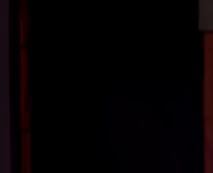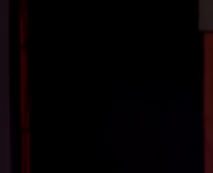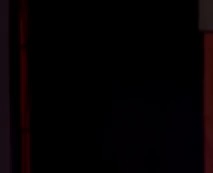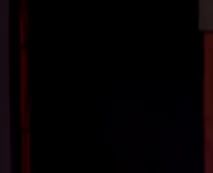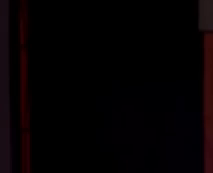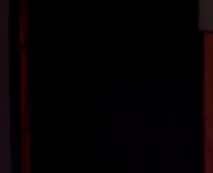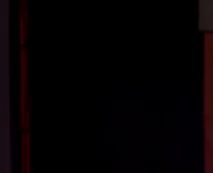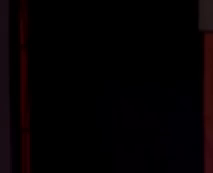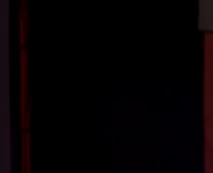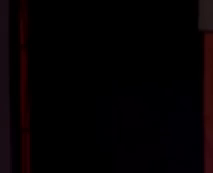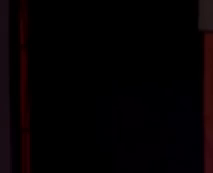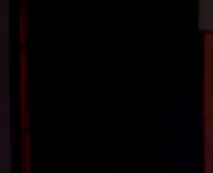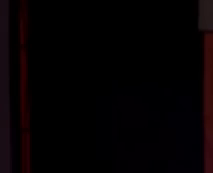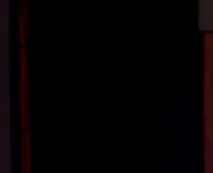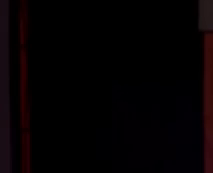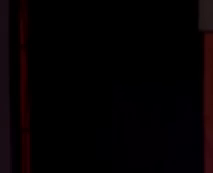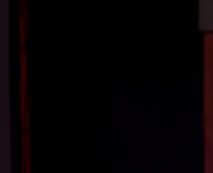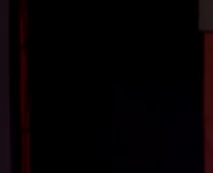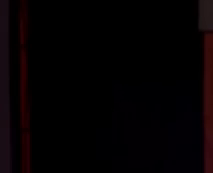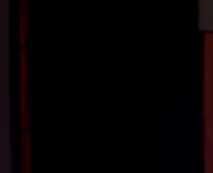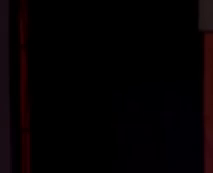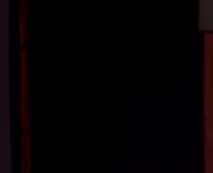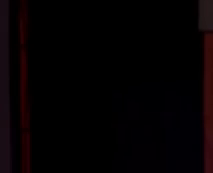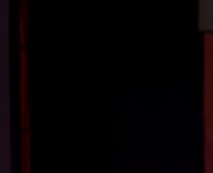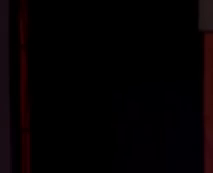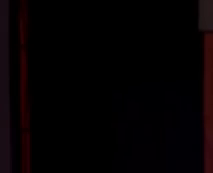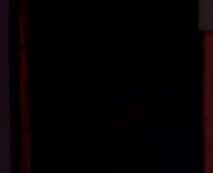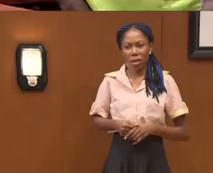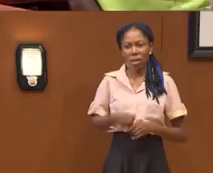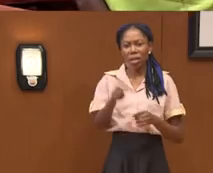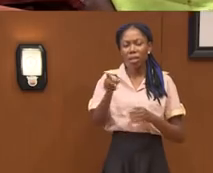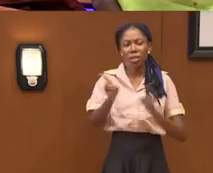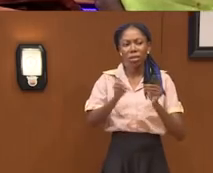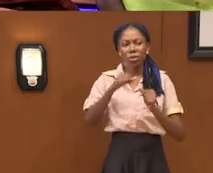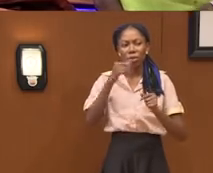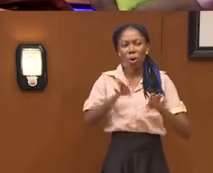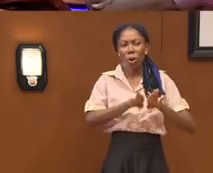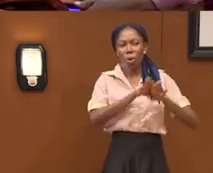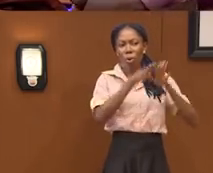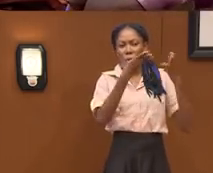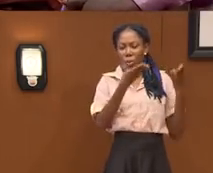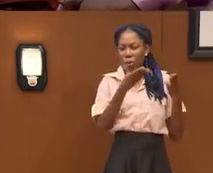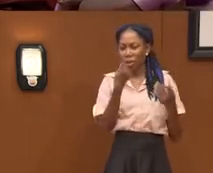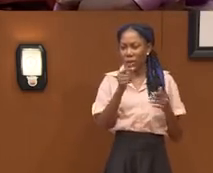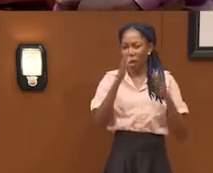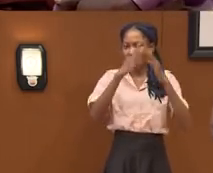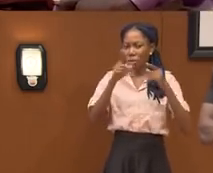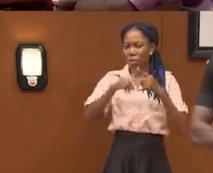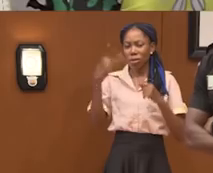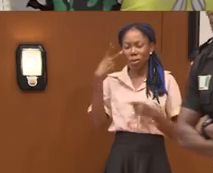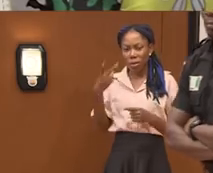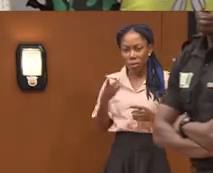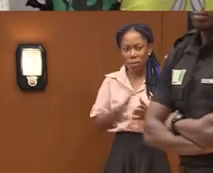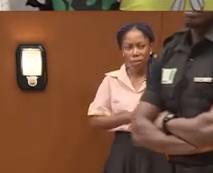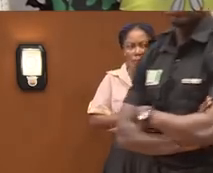huge sums of money on repairs. Judge Fumi wades into this matter. Now let me get your story right.